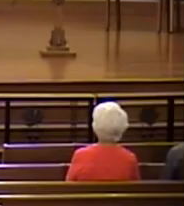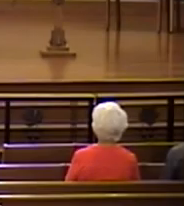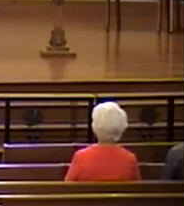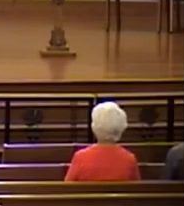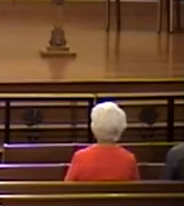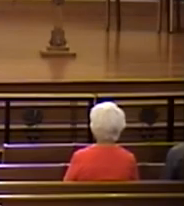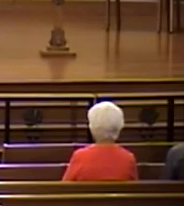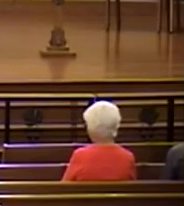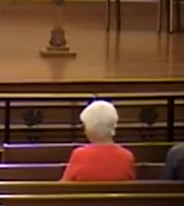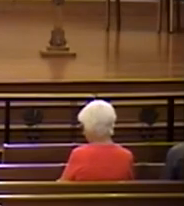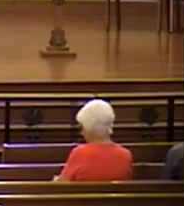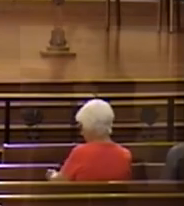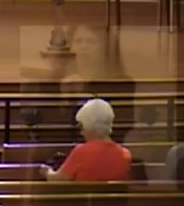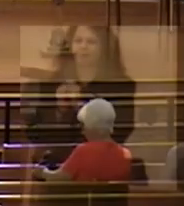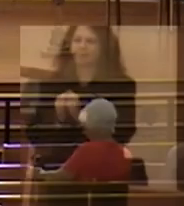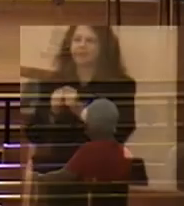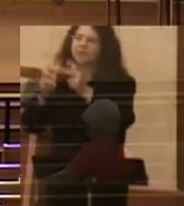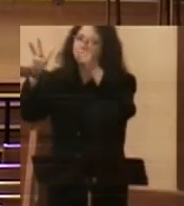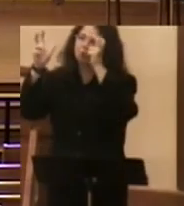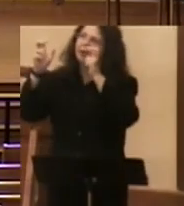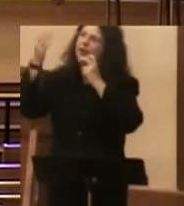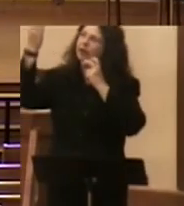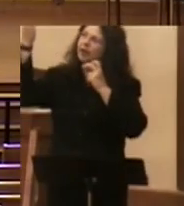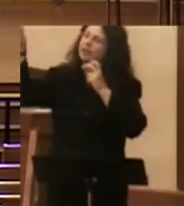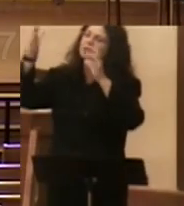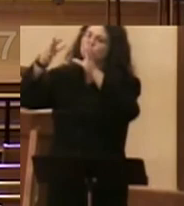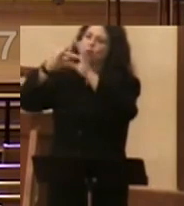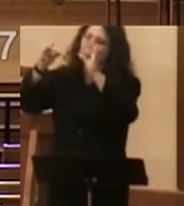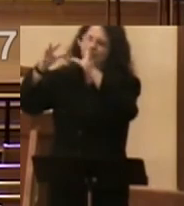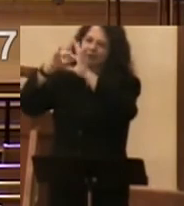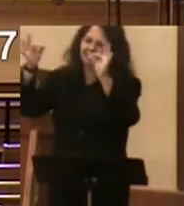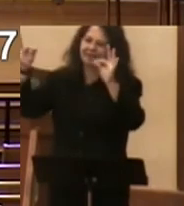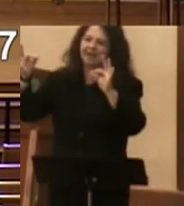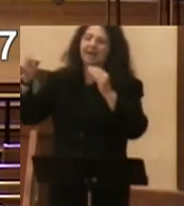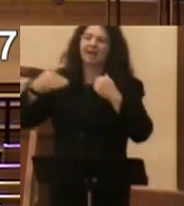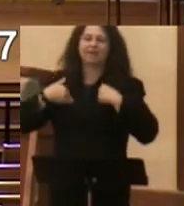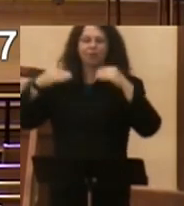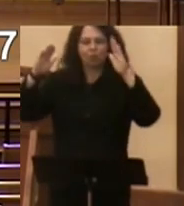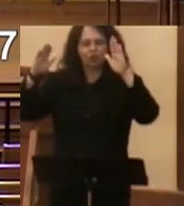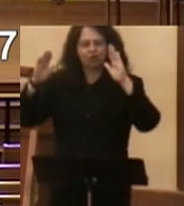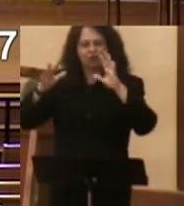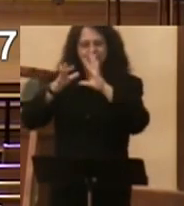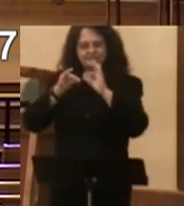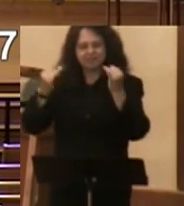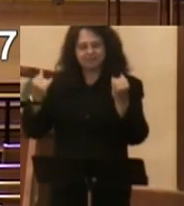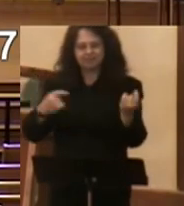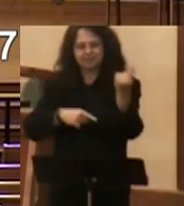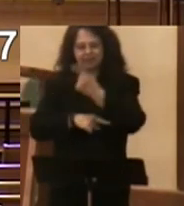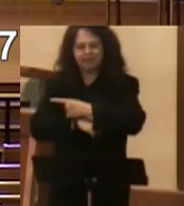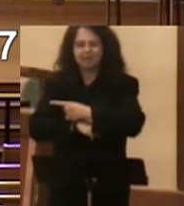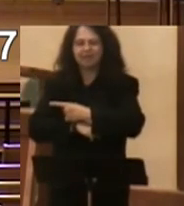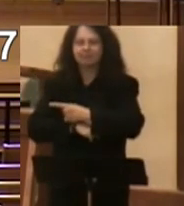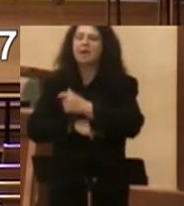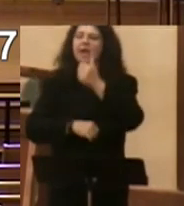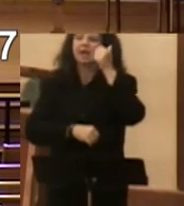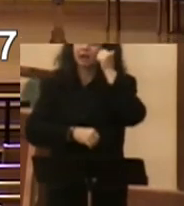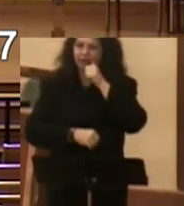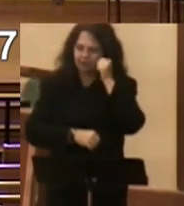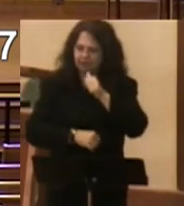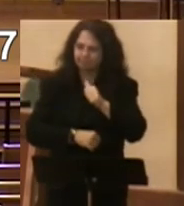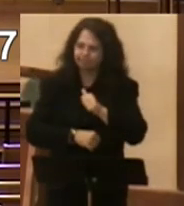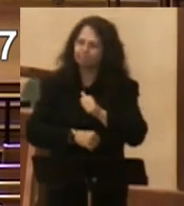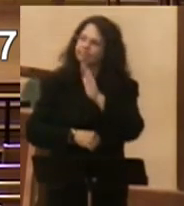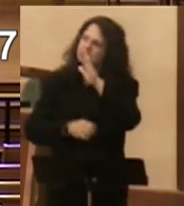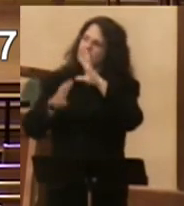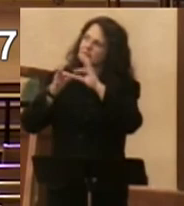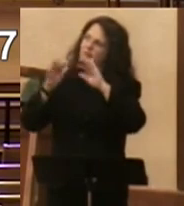can be together to hear God's Word, which has a great message for us today and every day. I